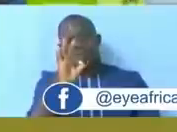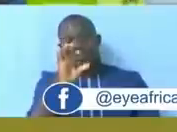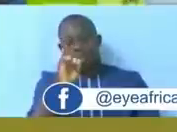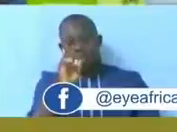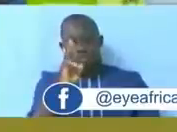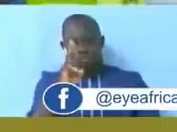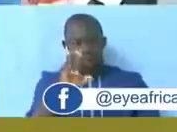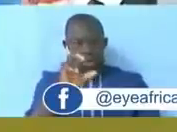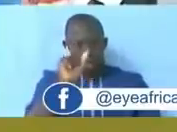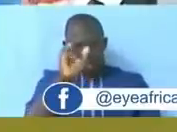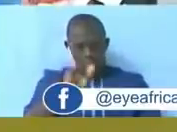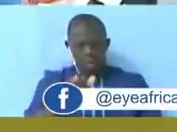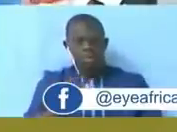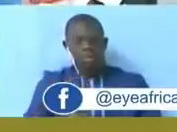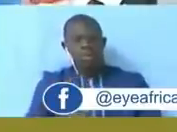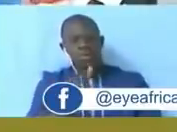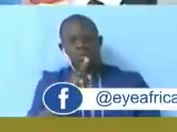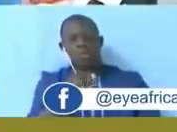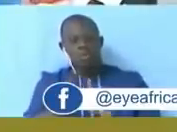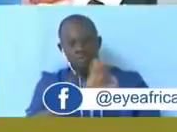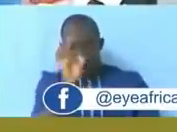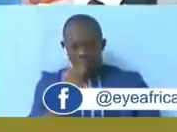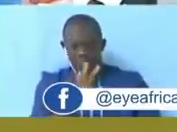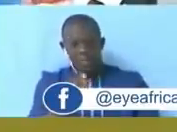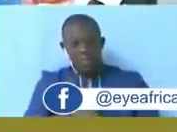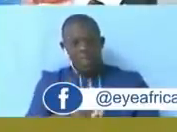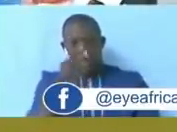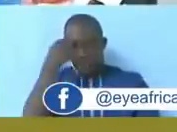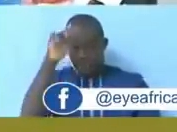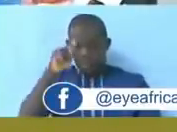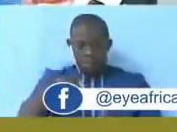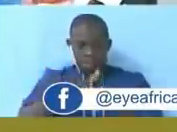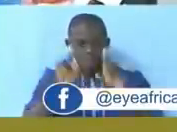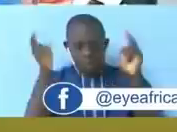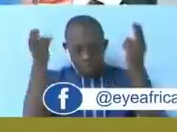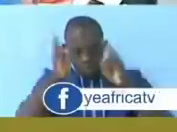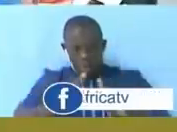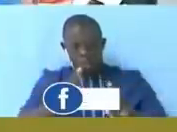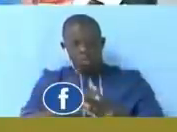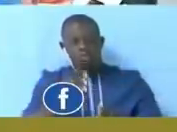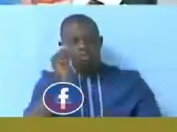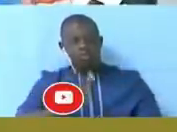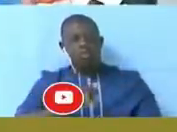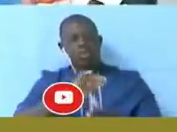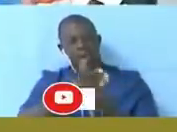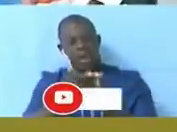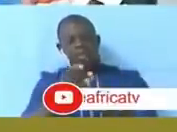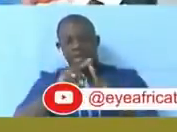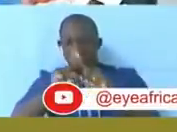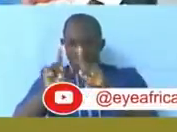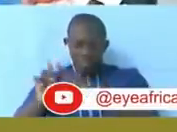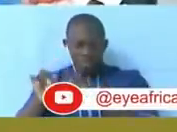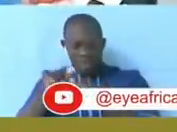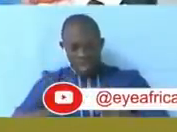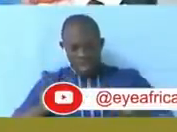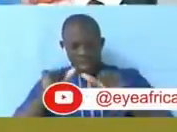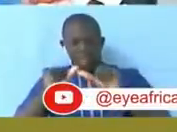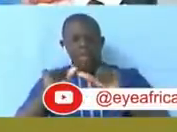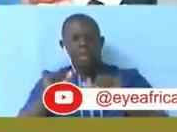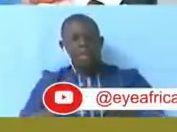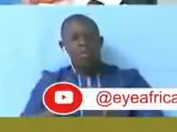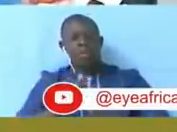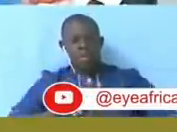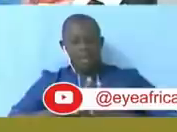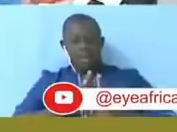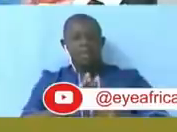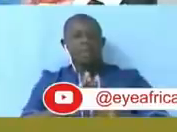very creative with the law as a magistrate, it seems, and you were able to use the gaps and the lacuna in the interest of victims and